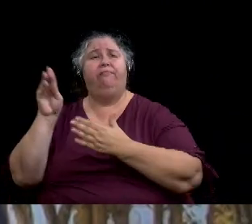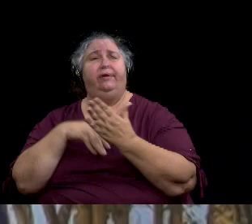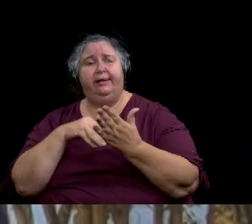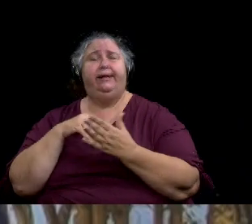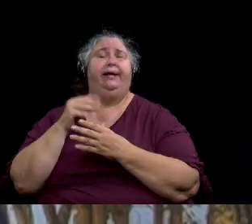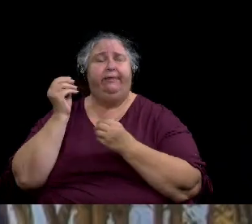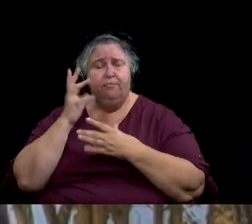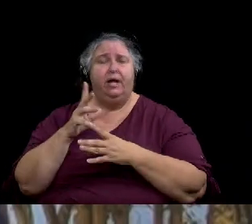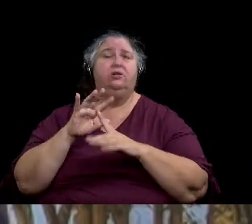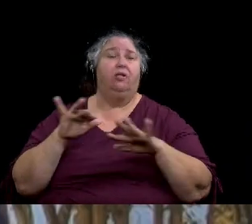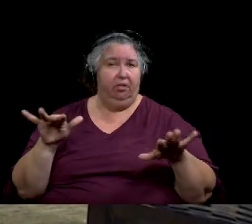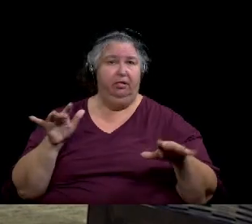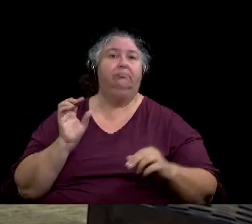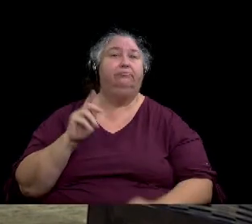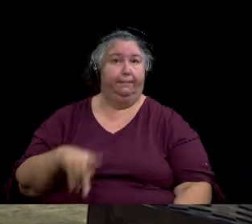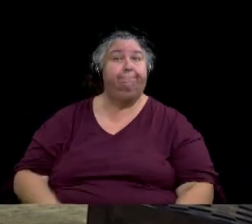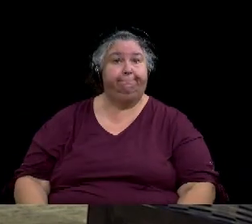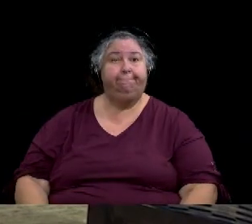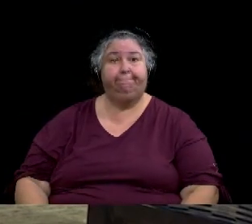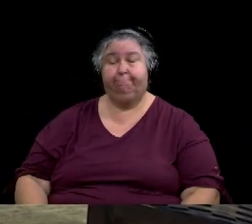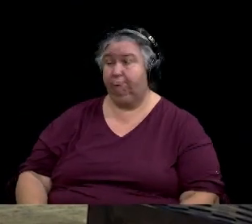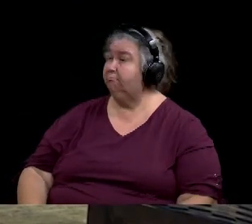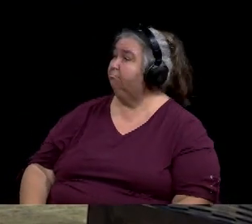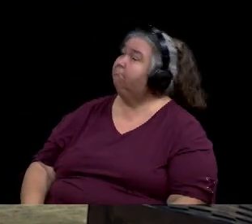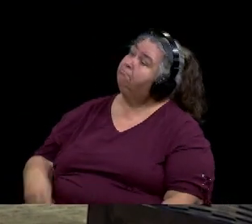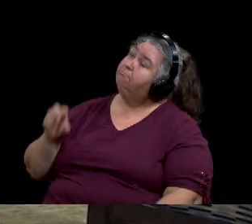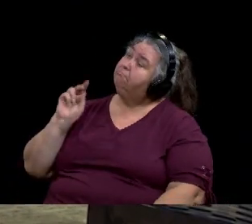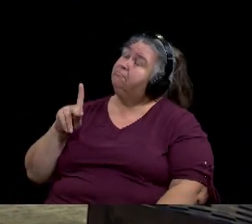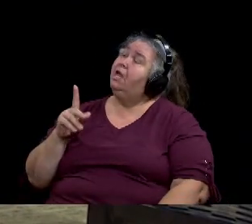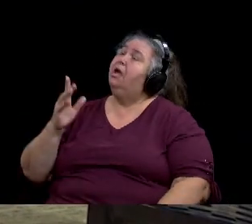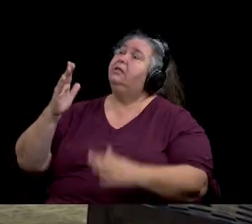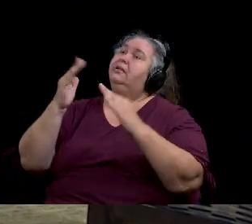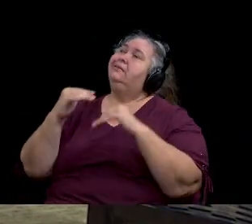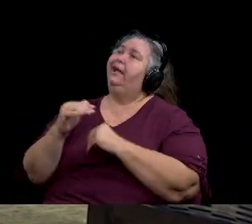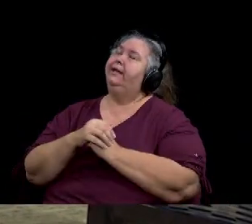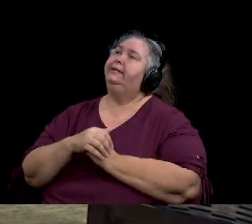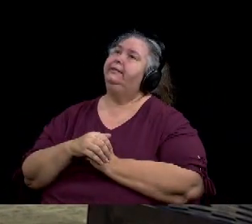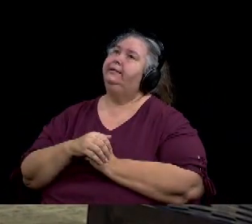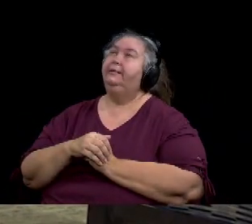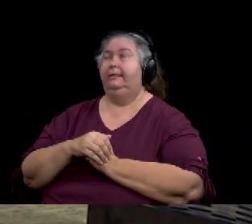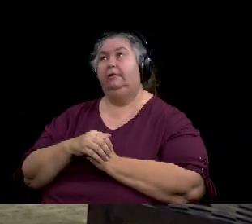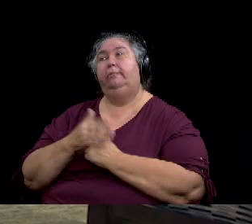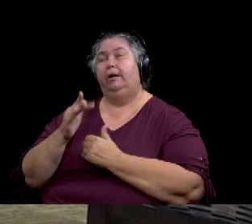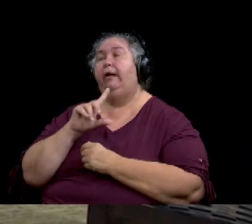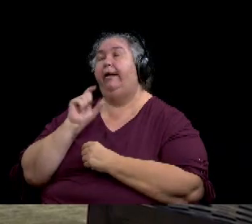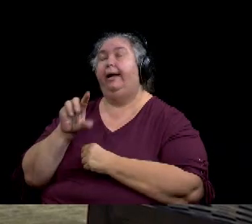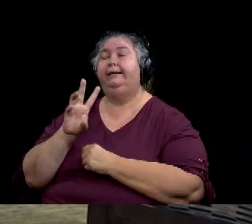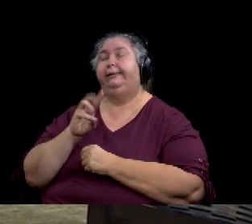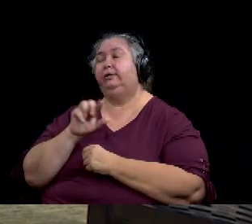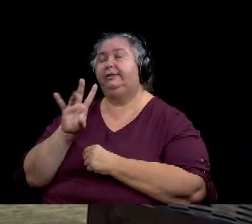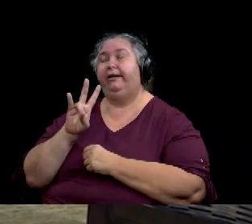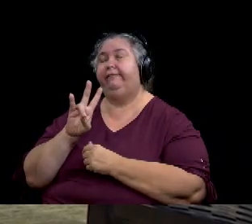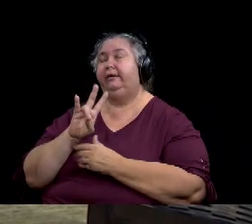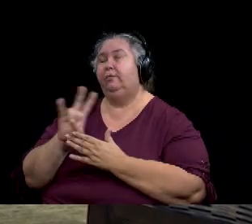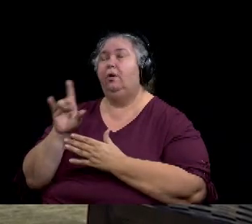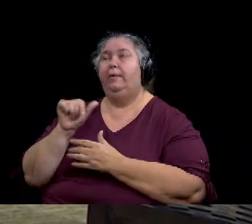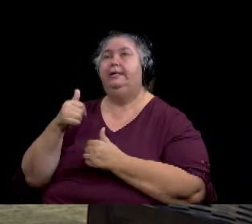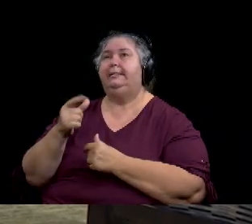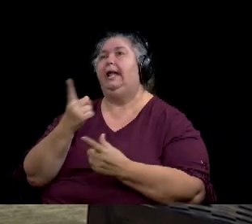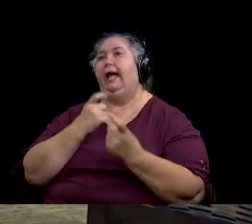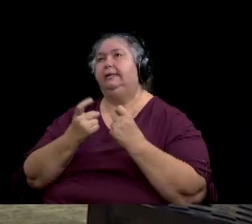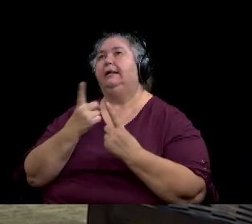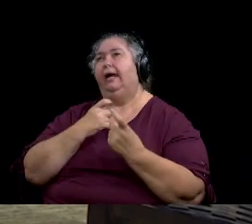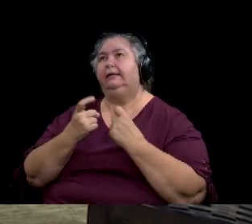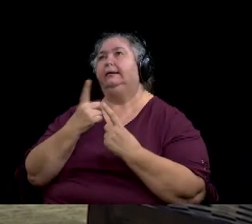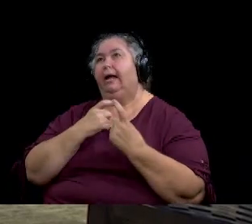documentation. Okay. This next question is one we could have had 6 or 7 weeks ago, and we still keep getting asked the same question over